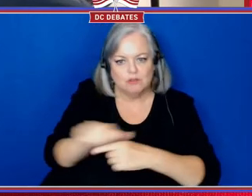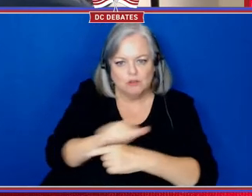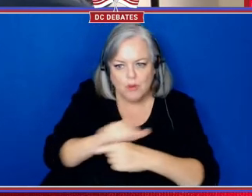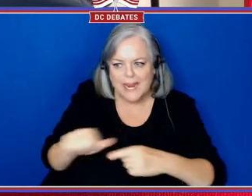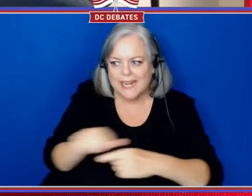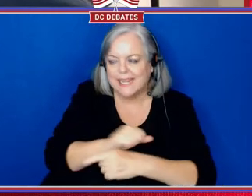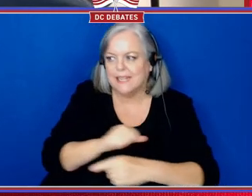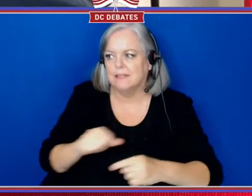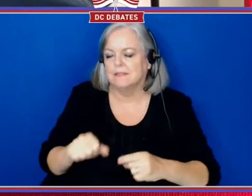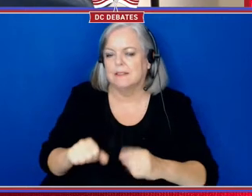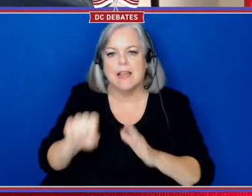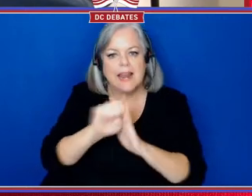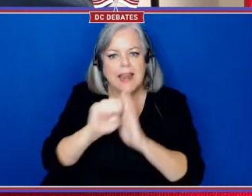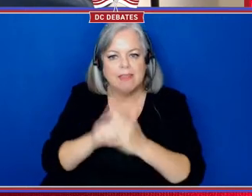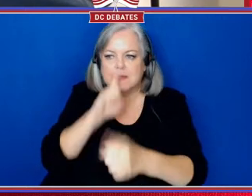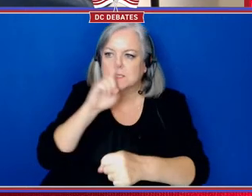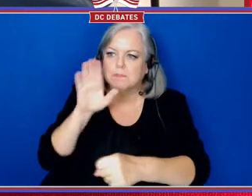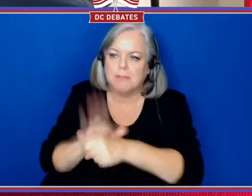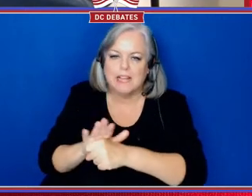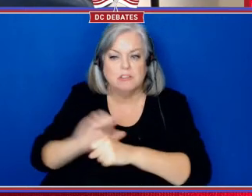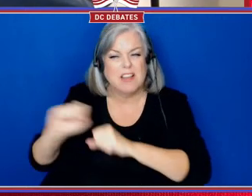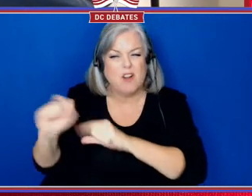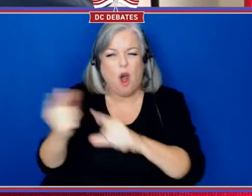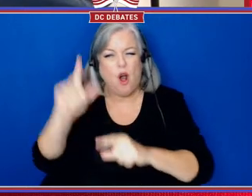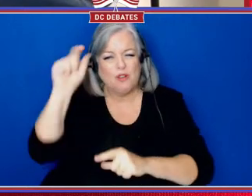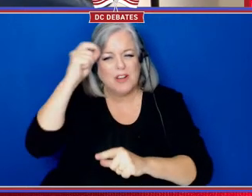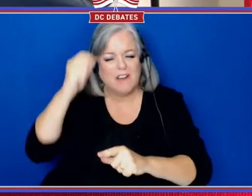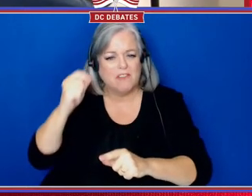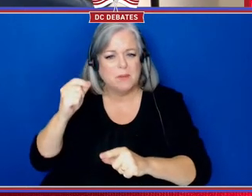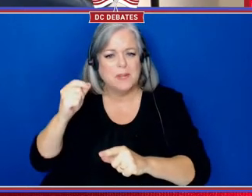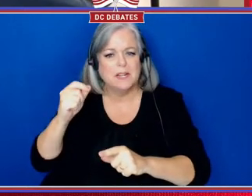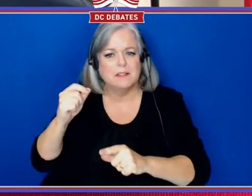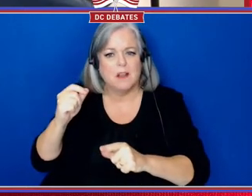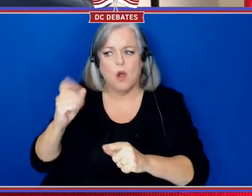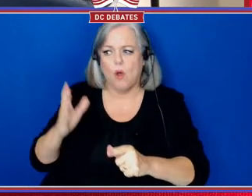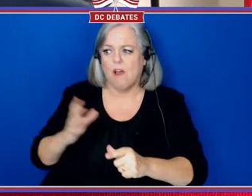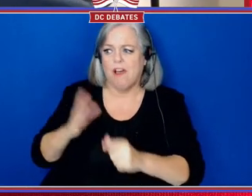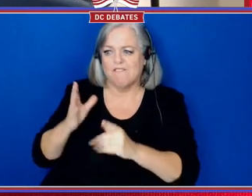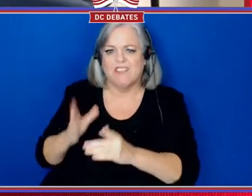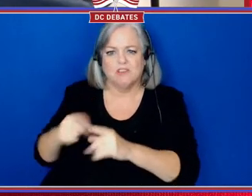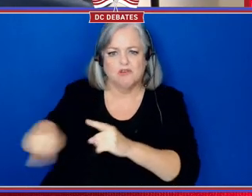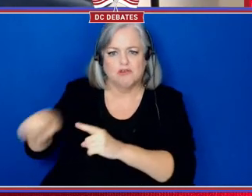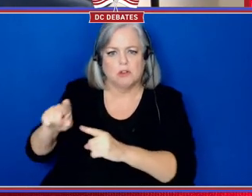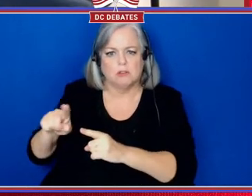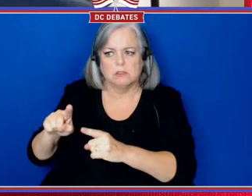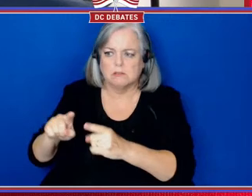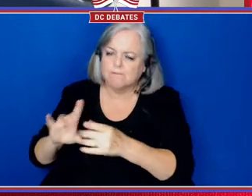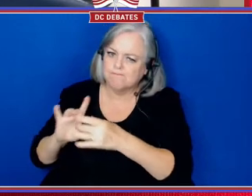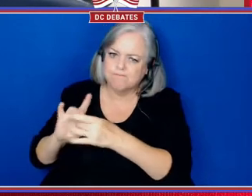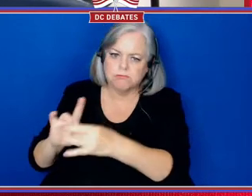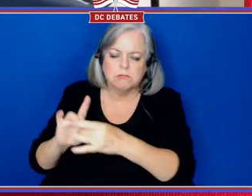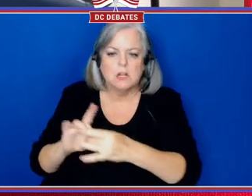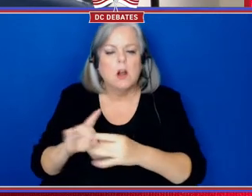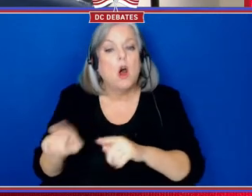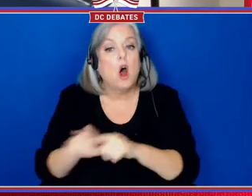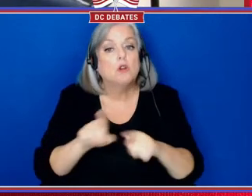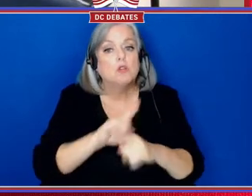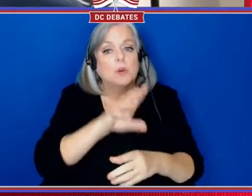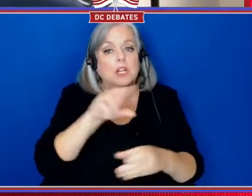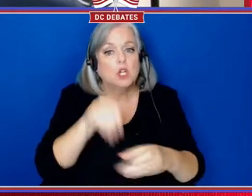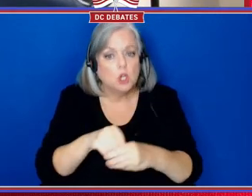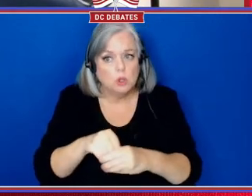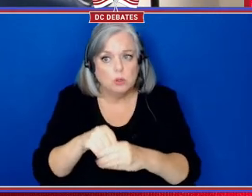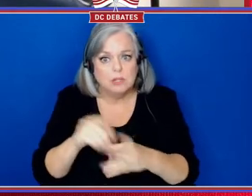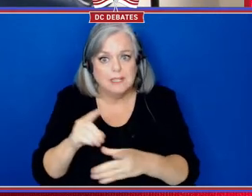are bound to. And it also included a mechanism for the government to remove officials who don't follow the